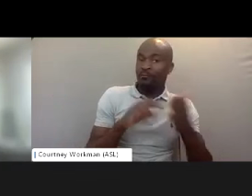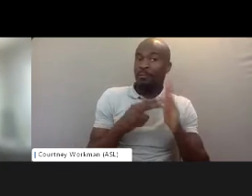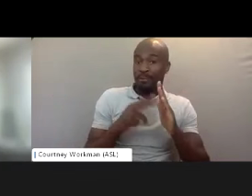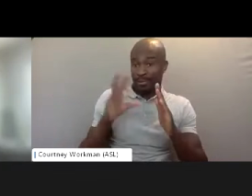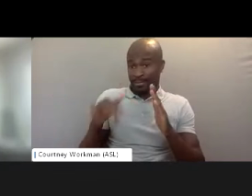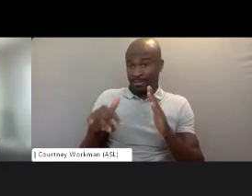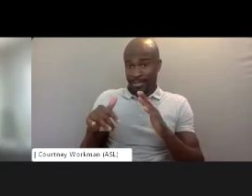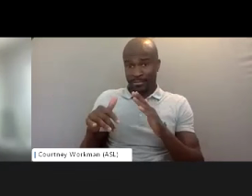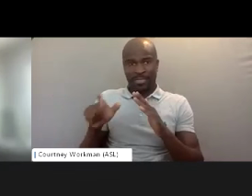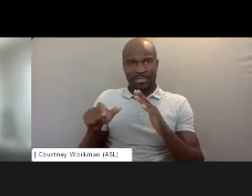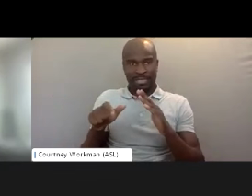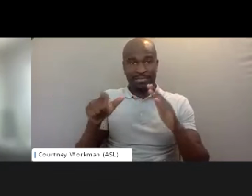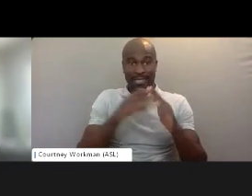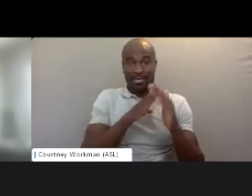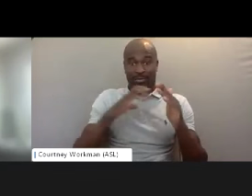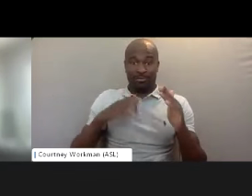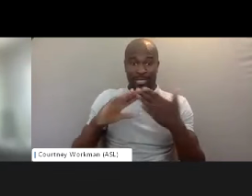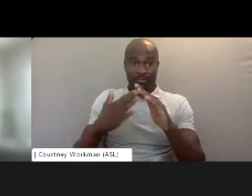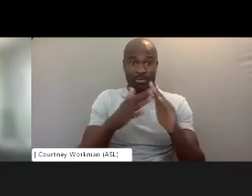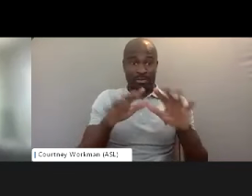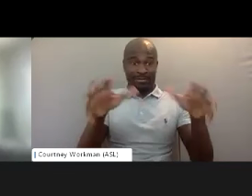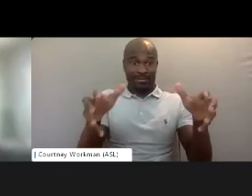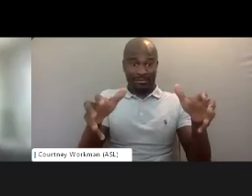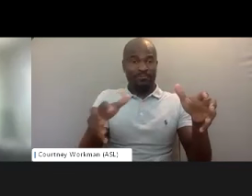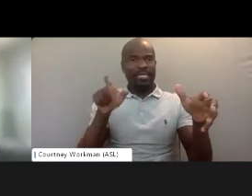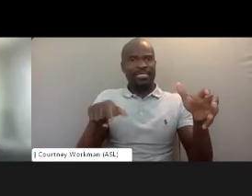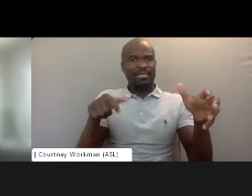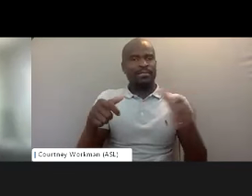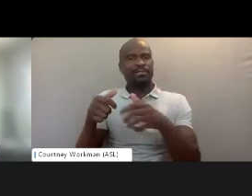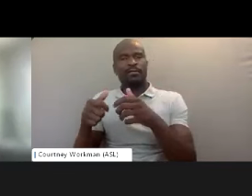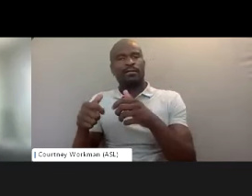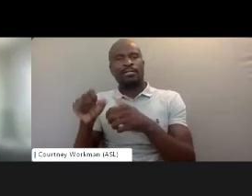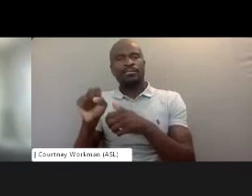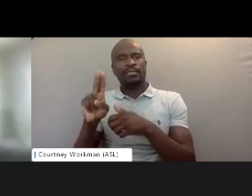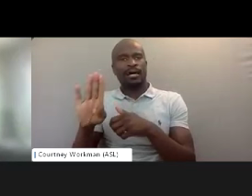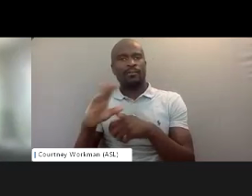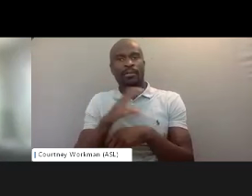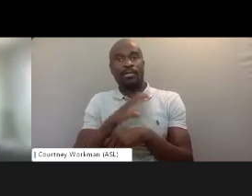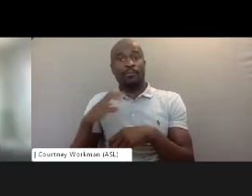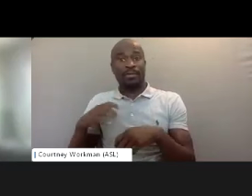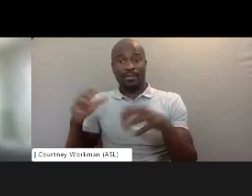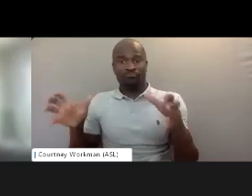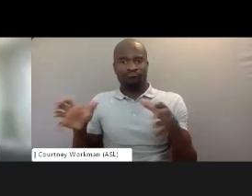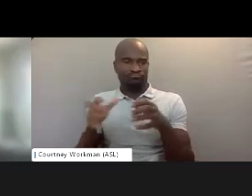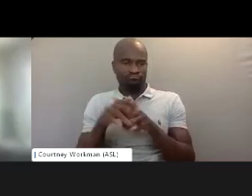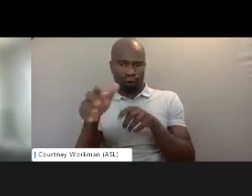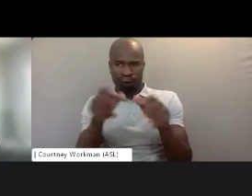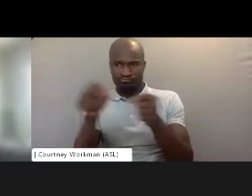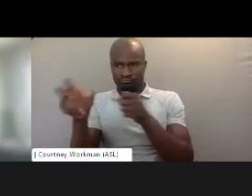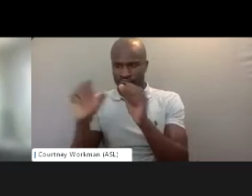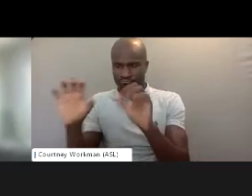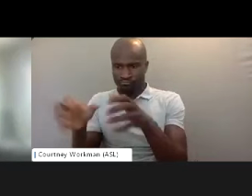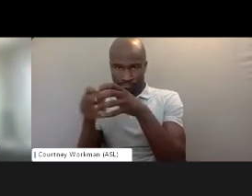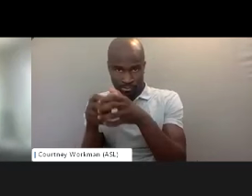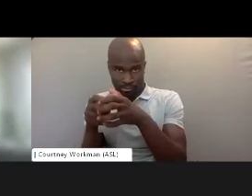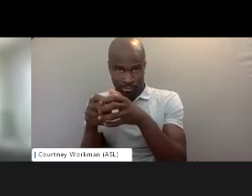that community that can really work through. And the idea is that subcommittee will form, work through the mental and behavioral